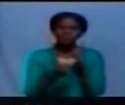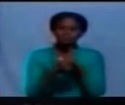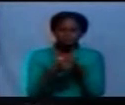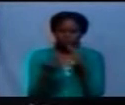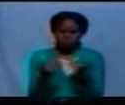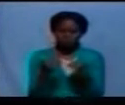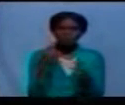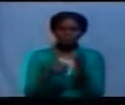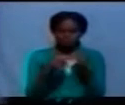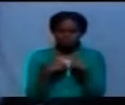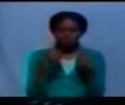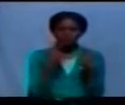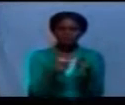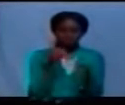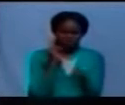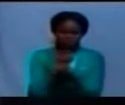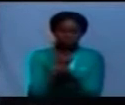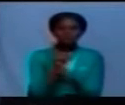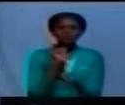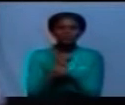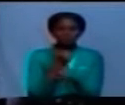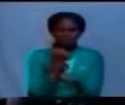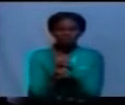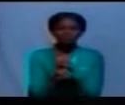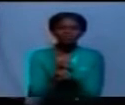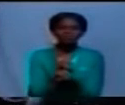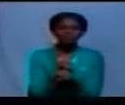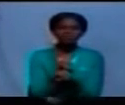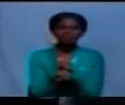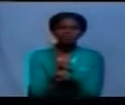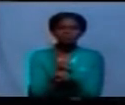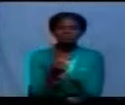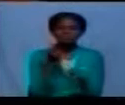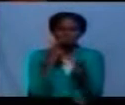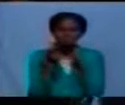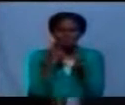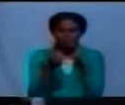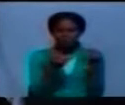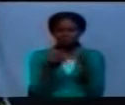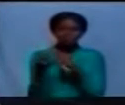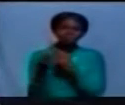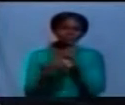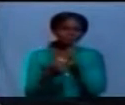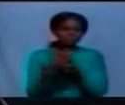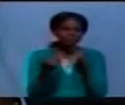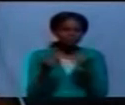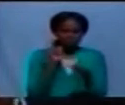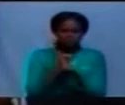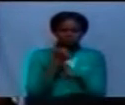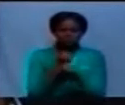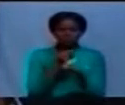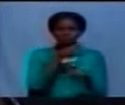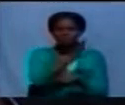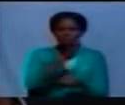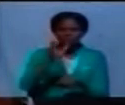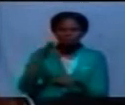has happened is they are ready to go out. In fact, as we speak, most of the banks have been going out to schools, to